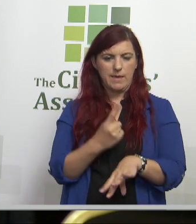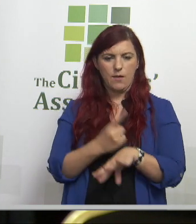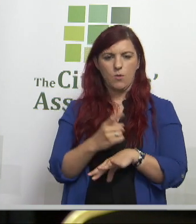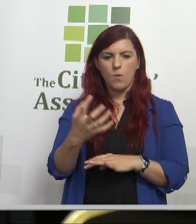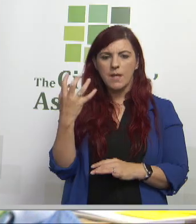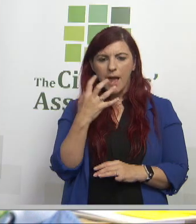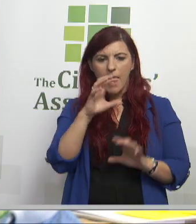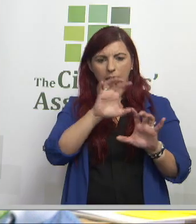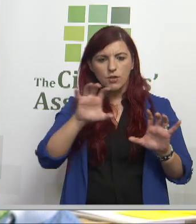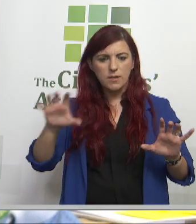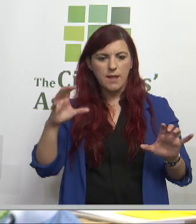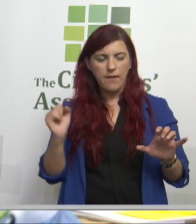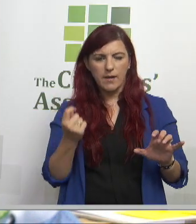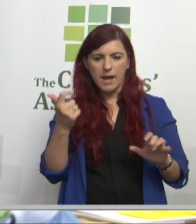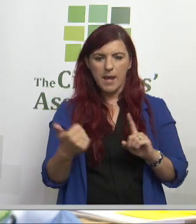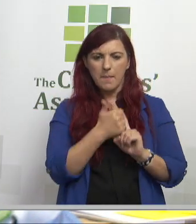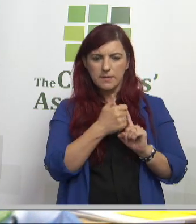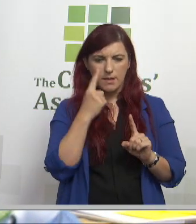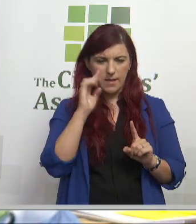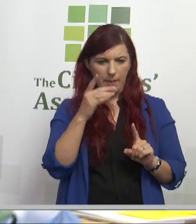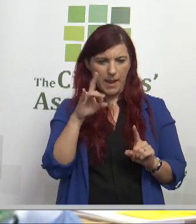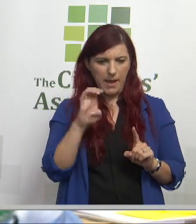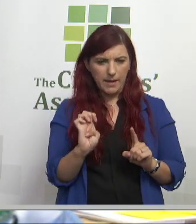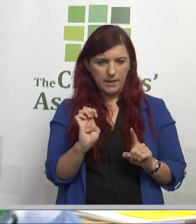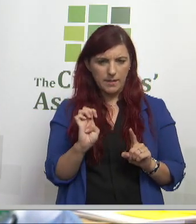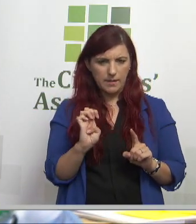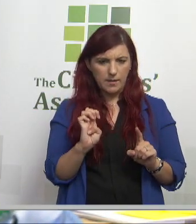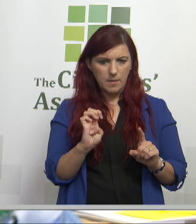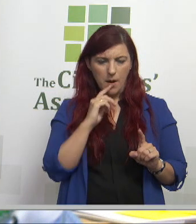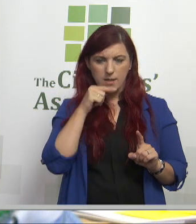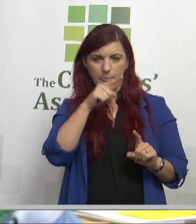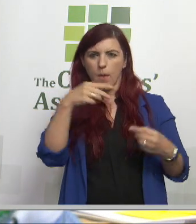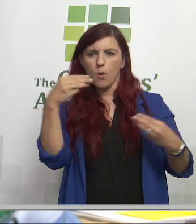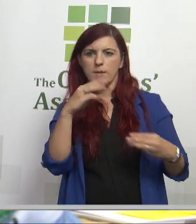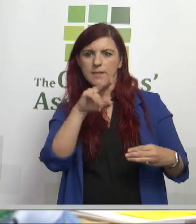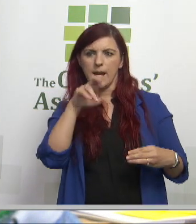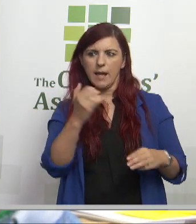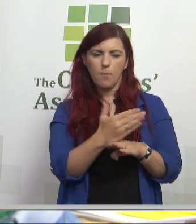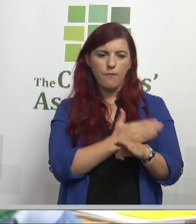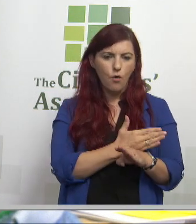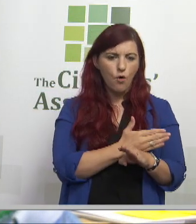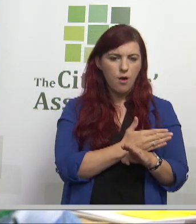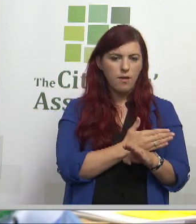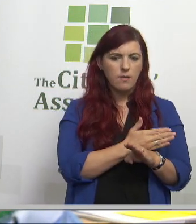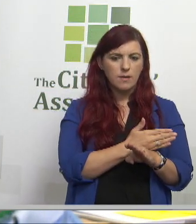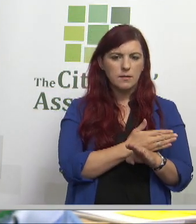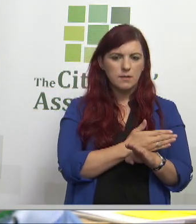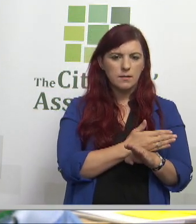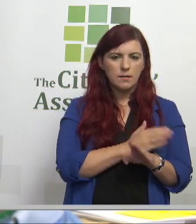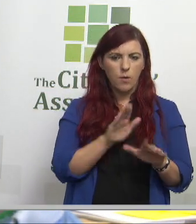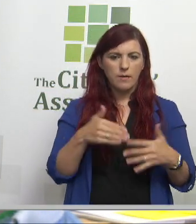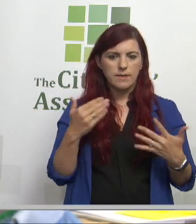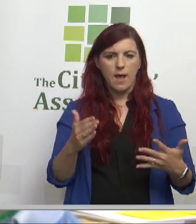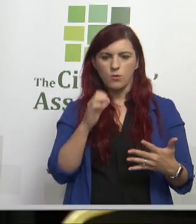also has an impact on that little lake there, that little wetland, because they were buffering it from the eutrophication, from the pollution that was been put into the fields, or the slurry of